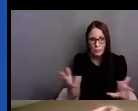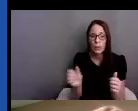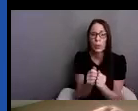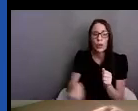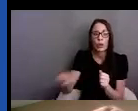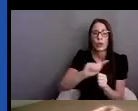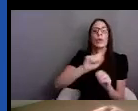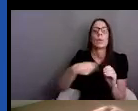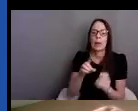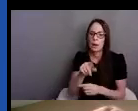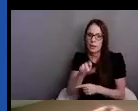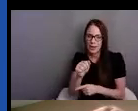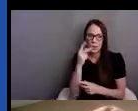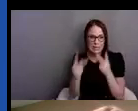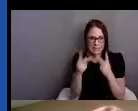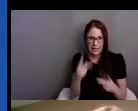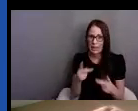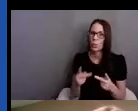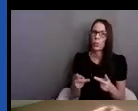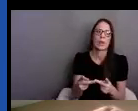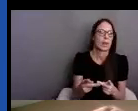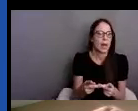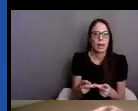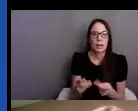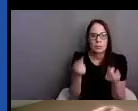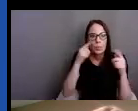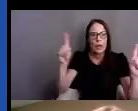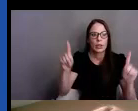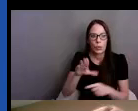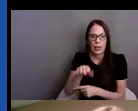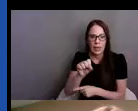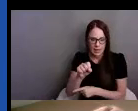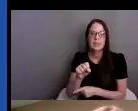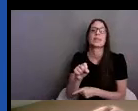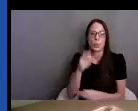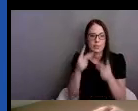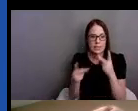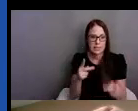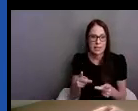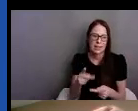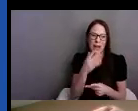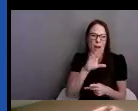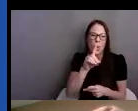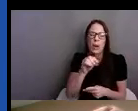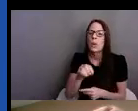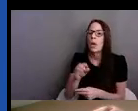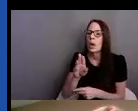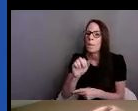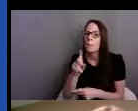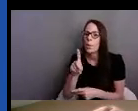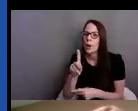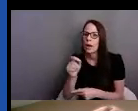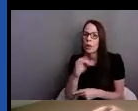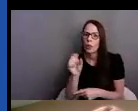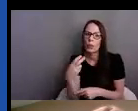were seeing as far as breakthrough cases that were occurring in Colorado. And when I talk about breakthrough cases, what I'm talking about are cases that are occurring among